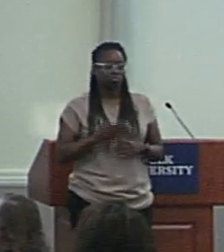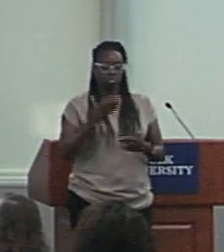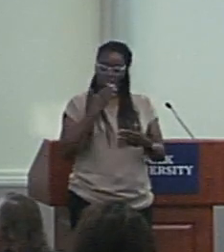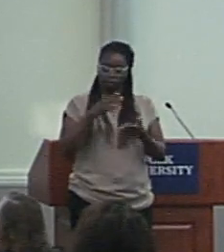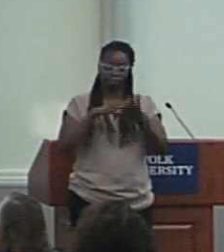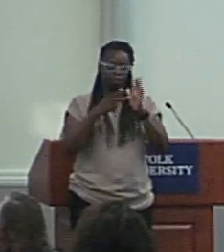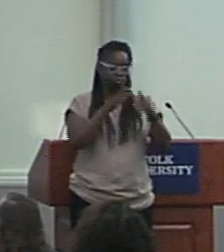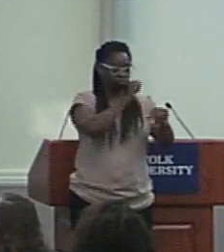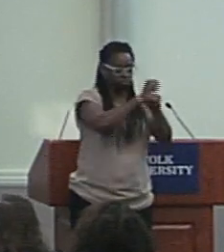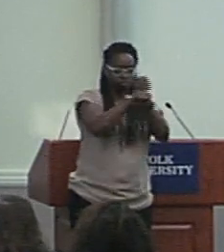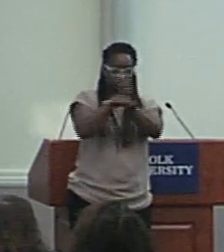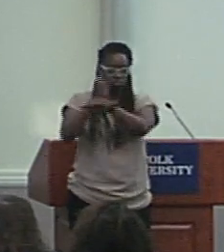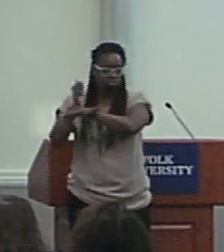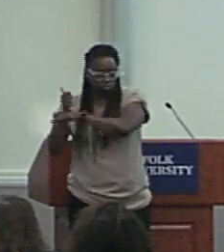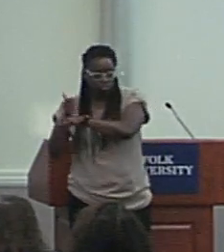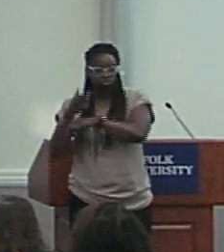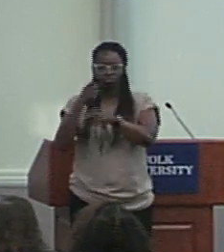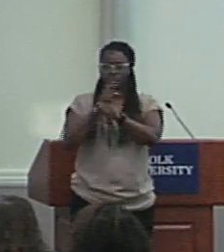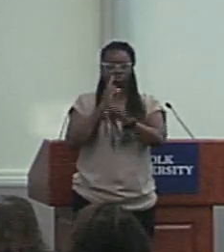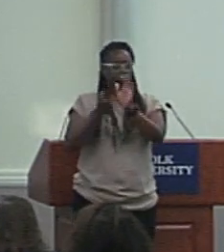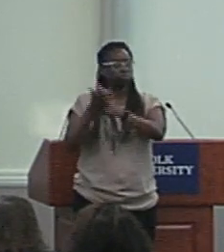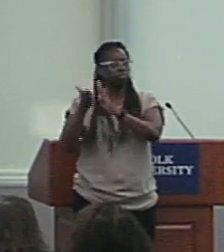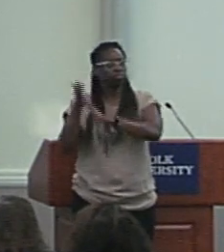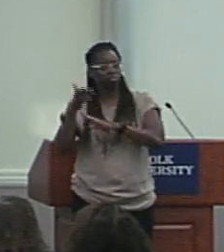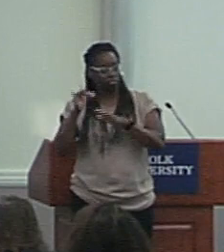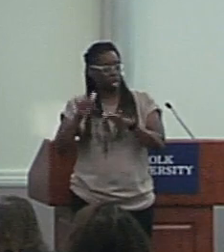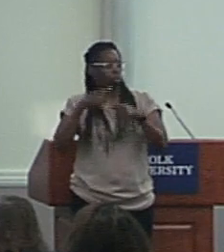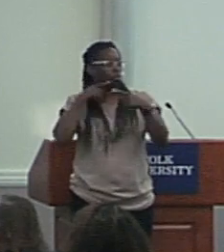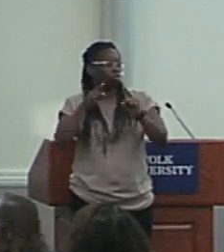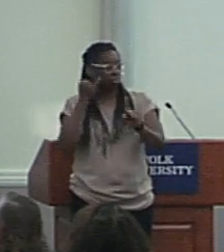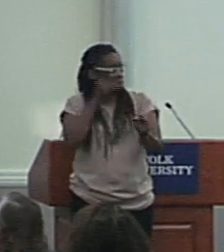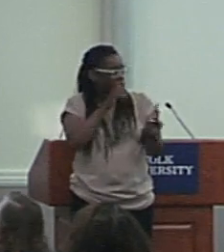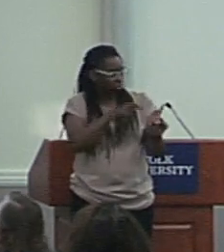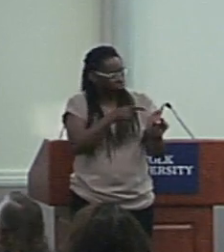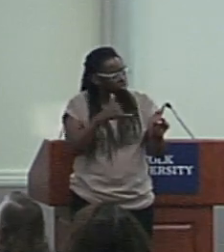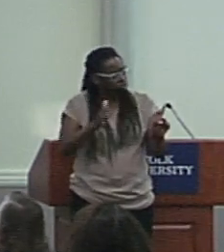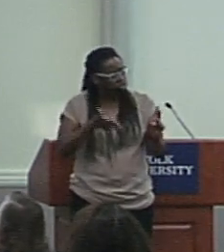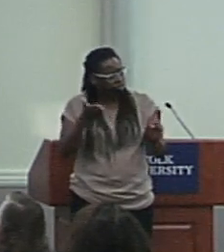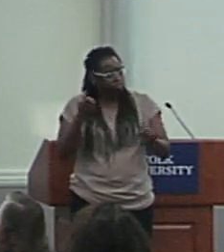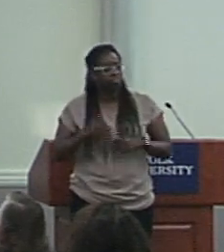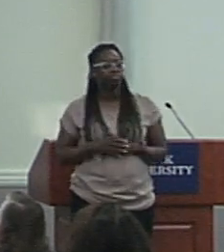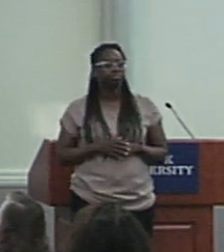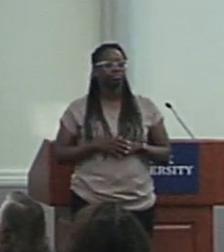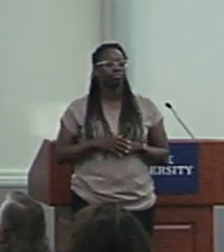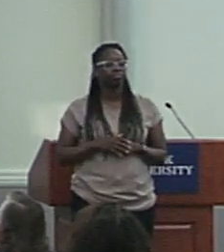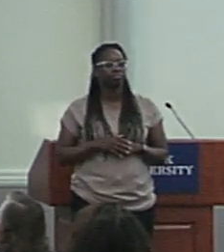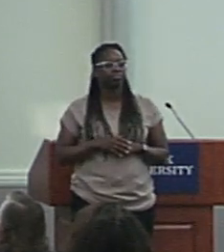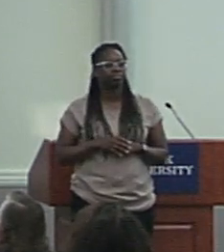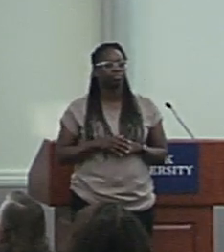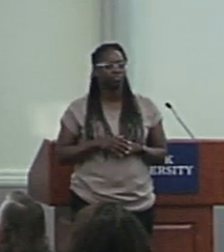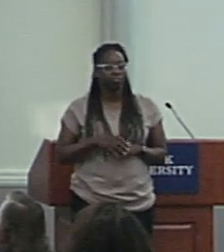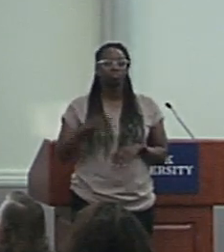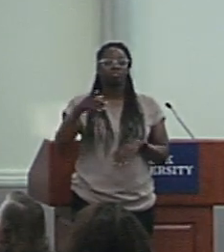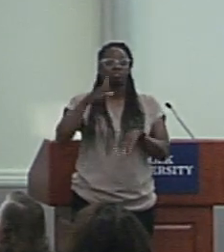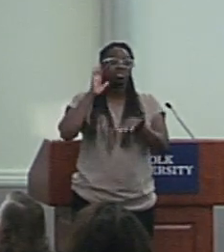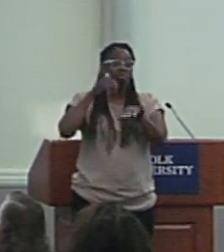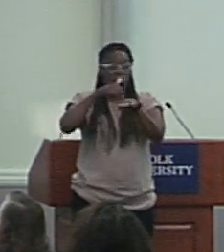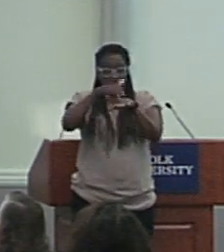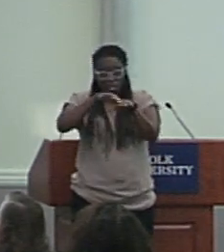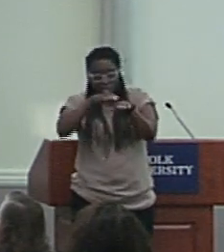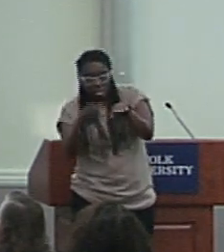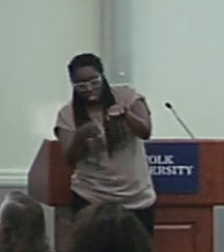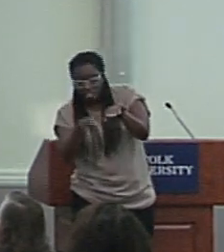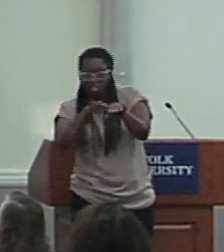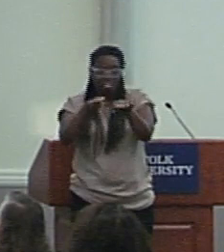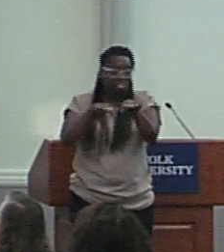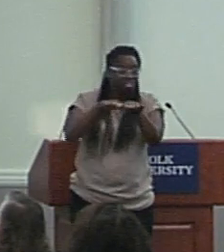excellent. And then also your comment about the curb ramps being, have more uses than just for people in wheelchairs. We know people with strollers. The mayor has